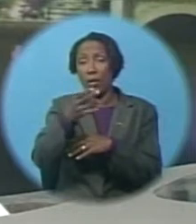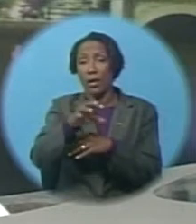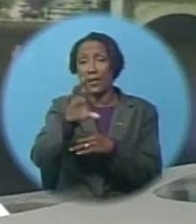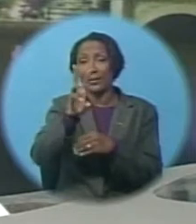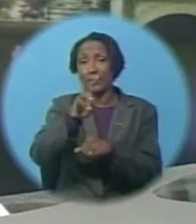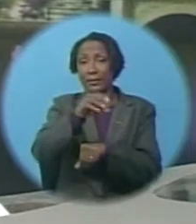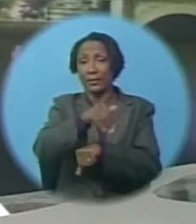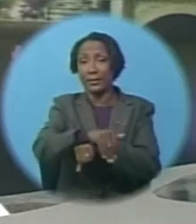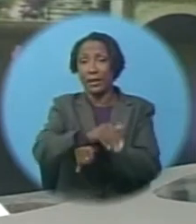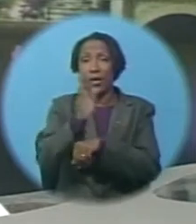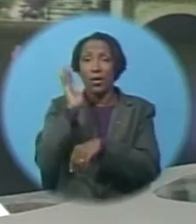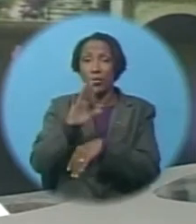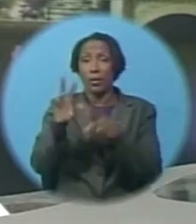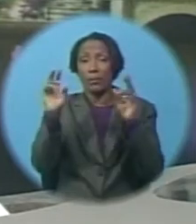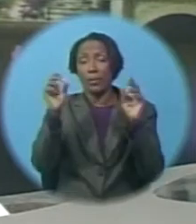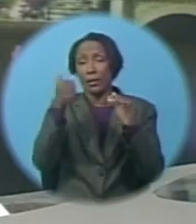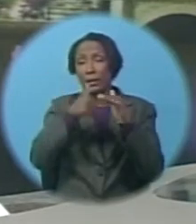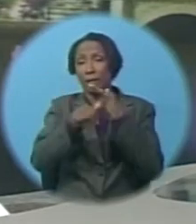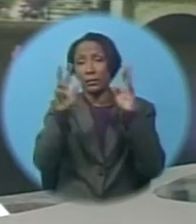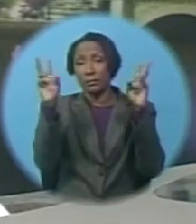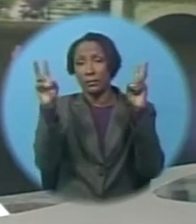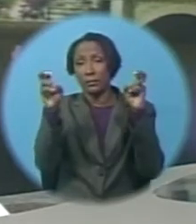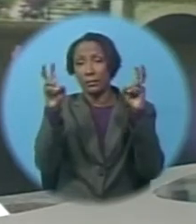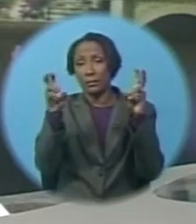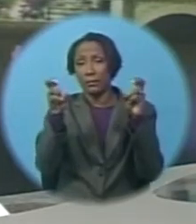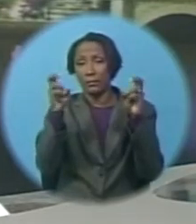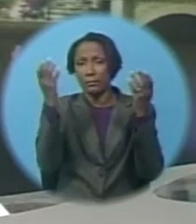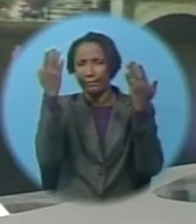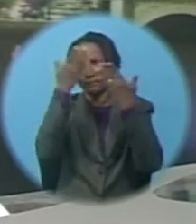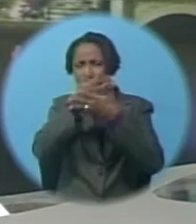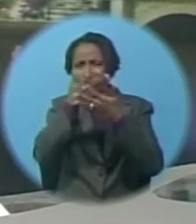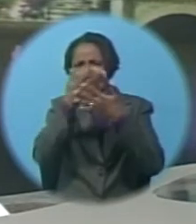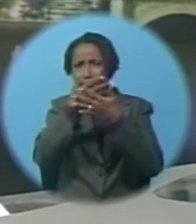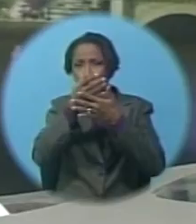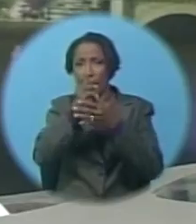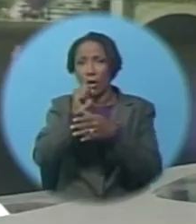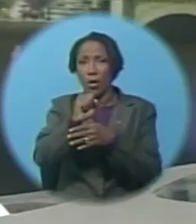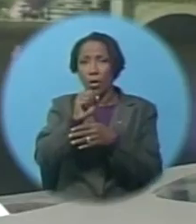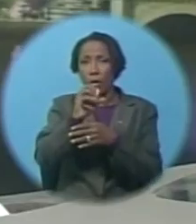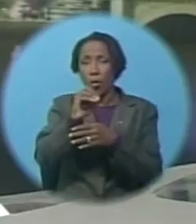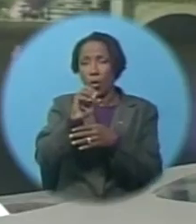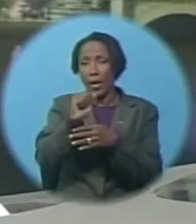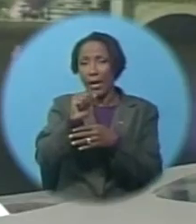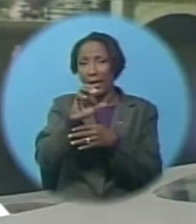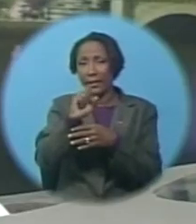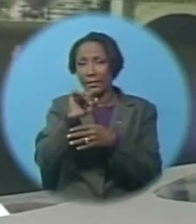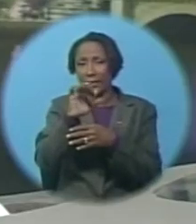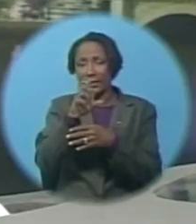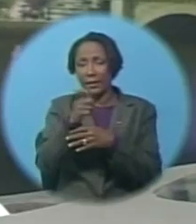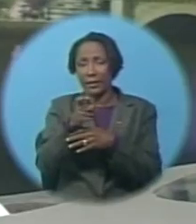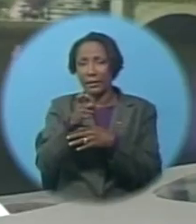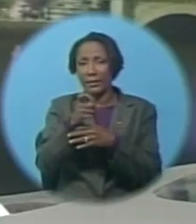held under the theme Mirage or Oasis. Do currency adjustments bring prosperity or pain?